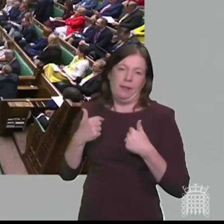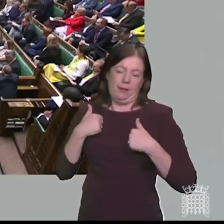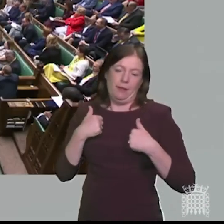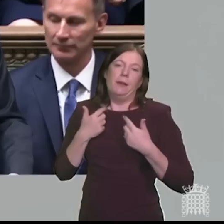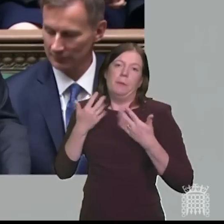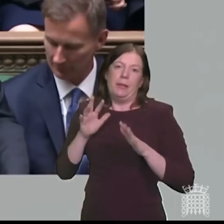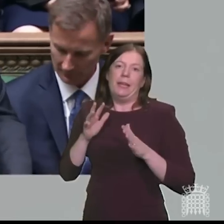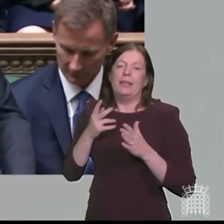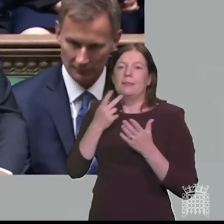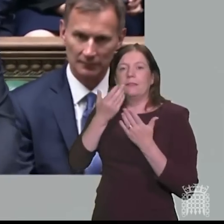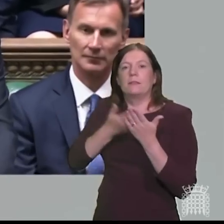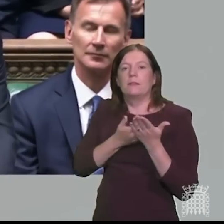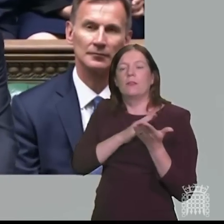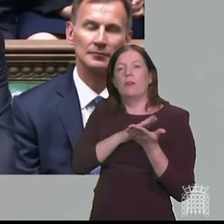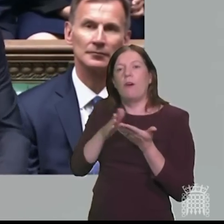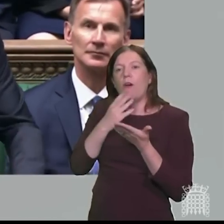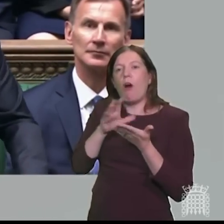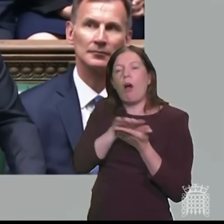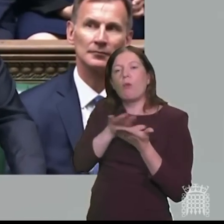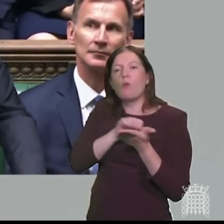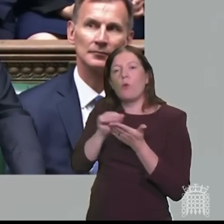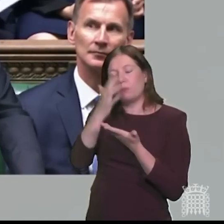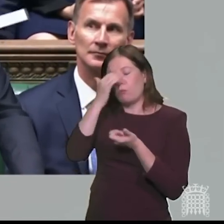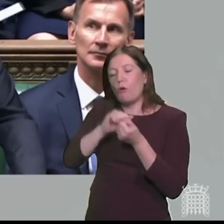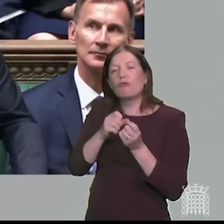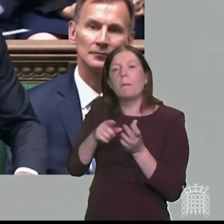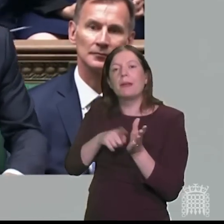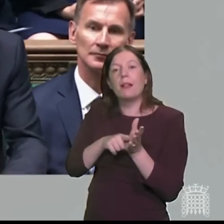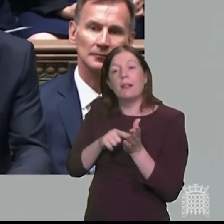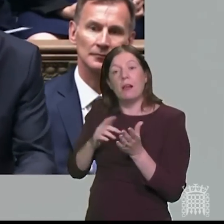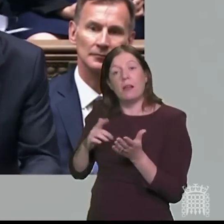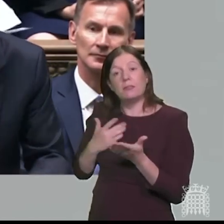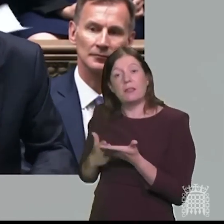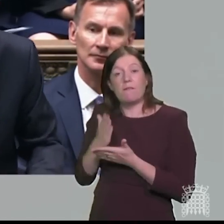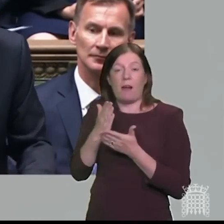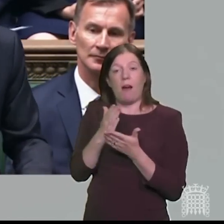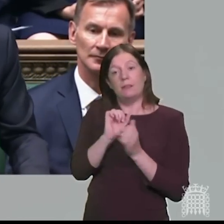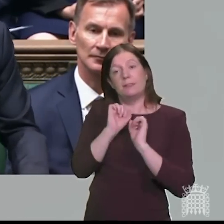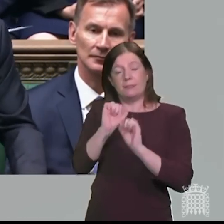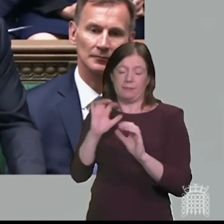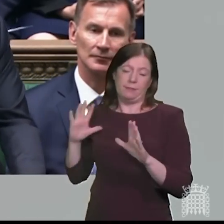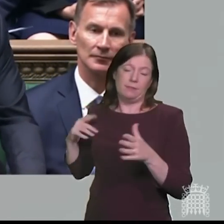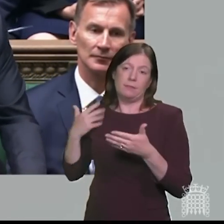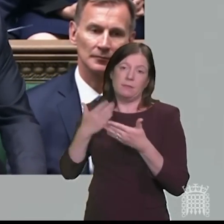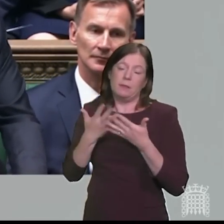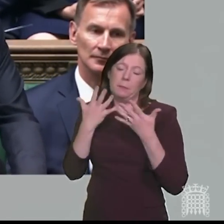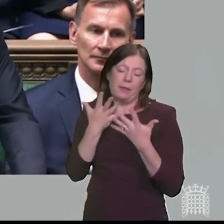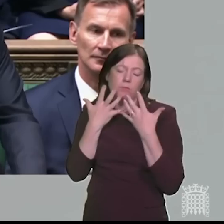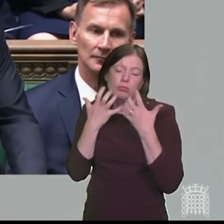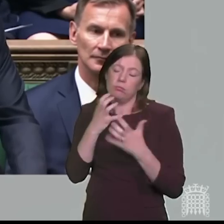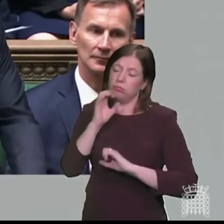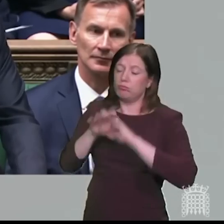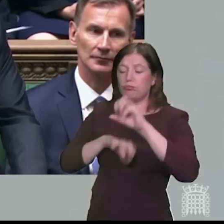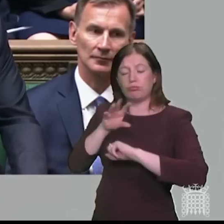see the second reading of the Holocaust Memorial Bill. For decades, survivors like the late Sir Ben Helfgott showed the extraordinary courage to share